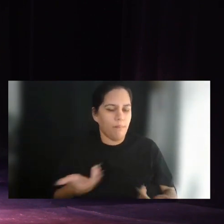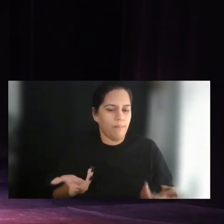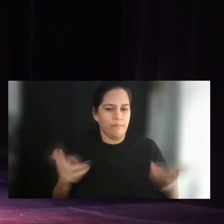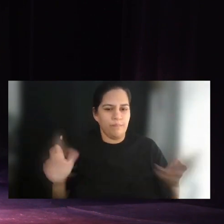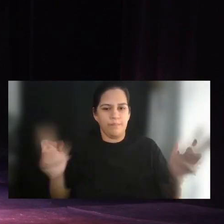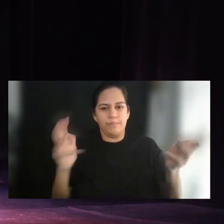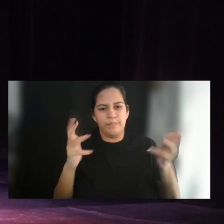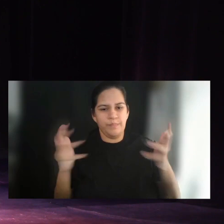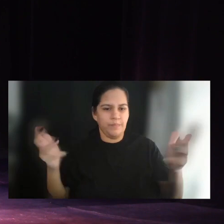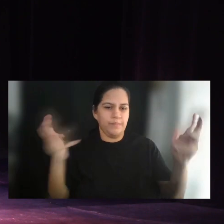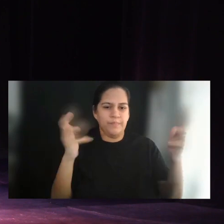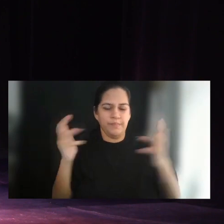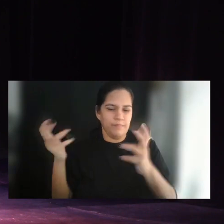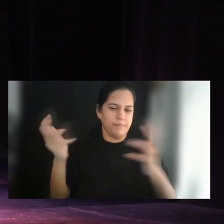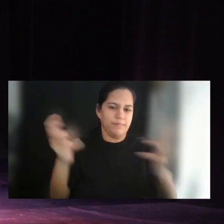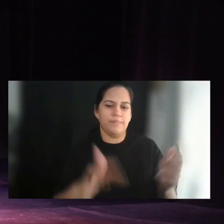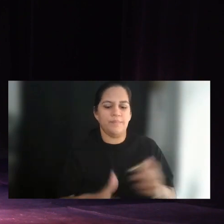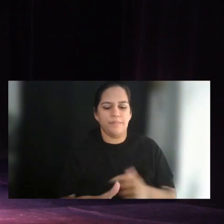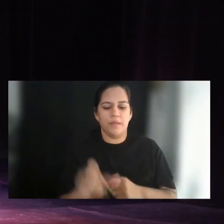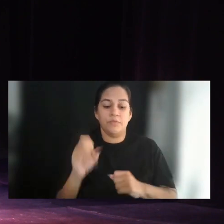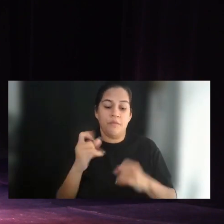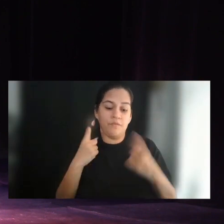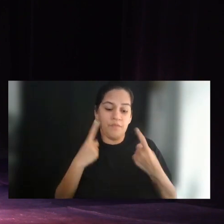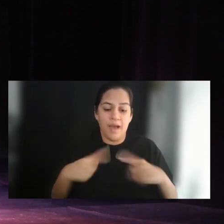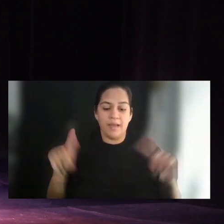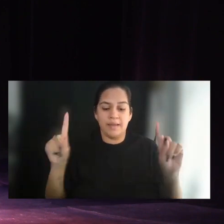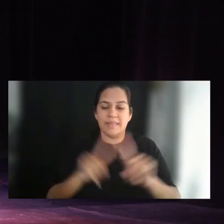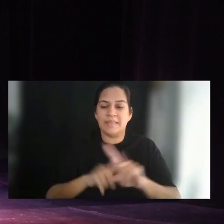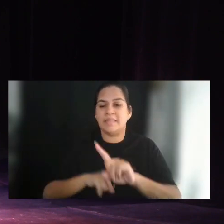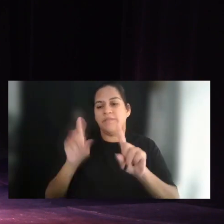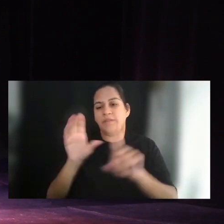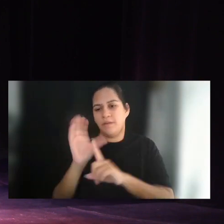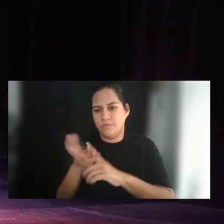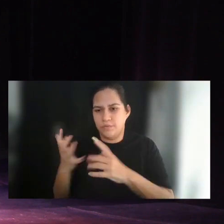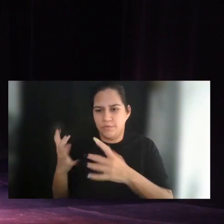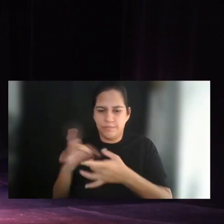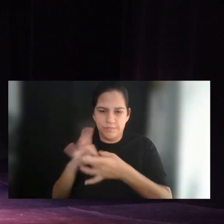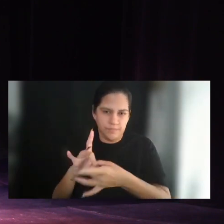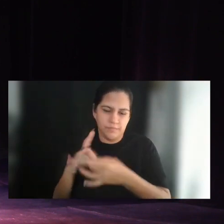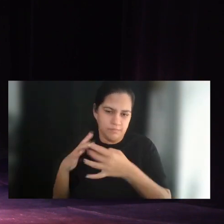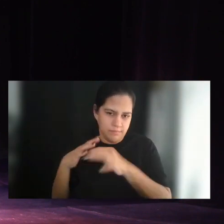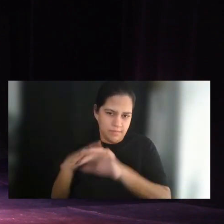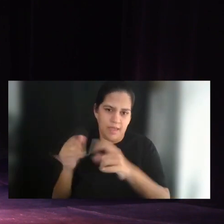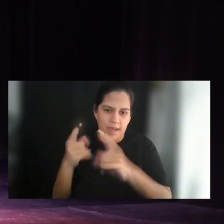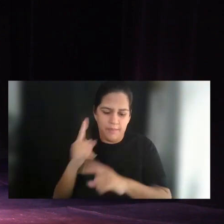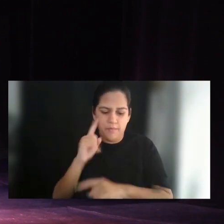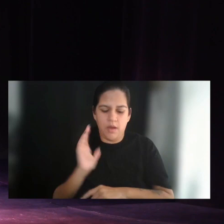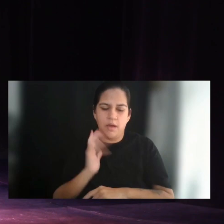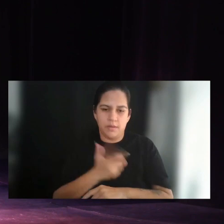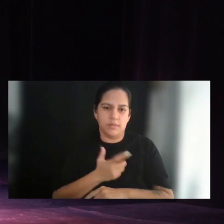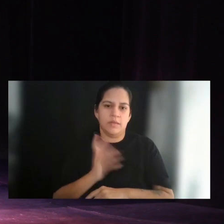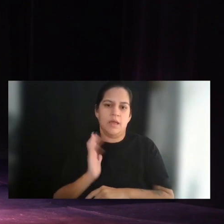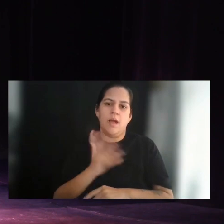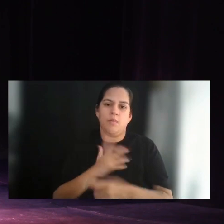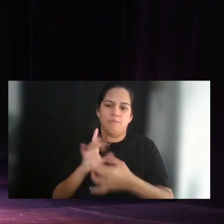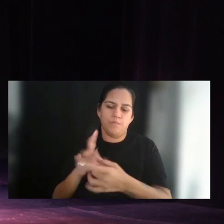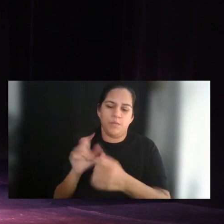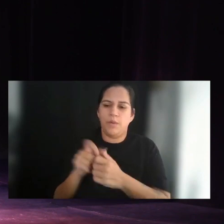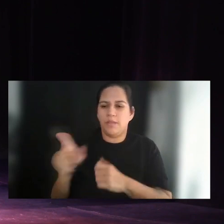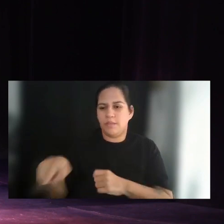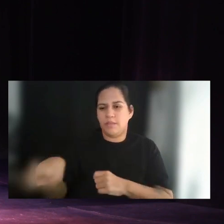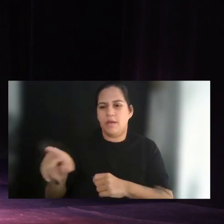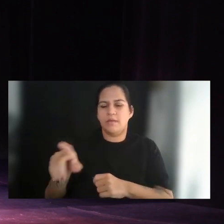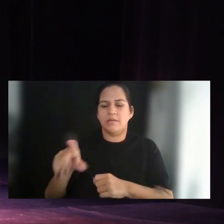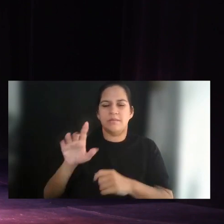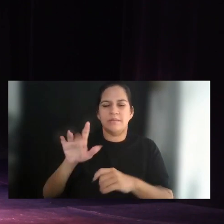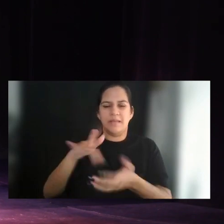So finally, a different kind of cultural collaboration, a collision that happened for us was our collaboration with the Barbican Center in London. So